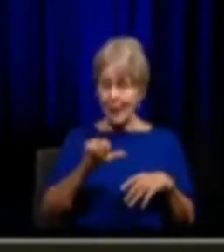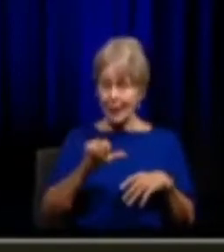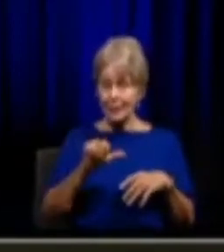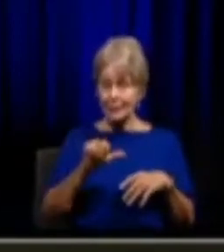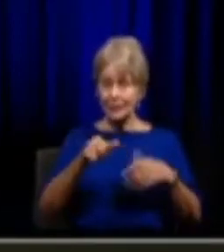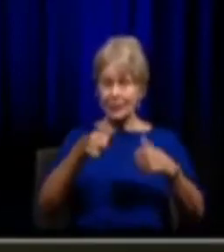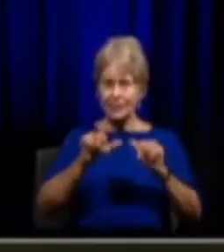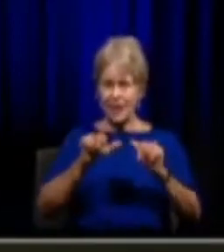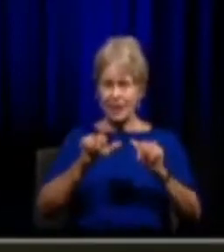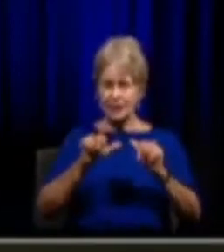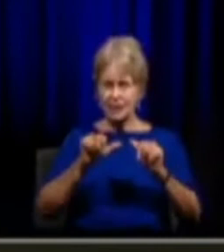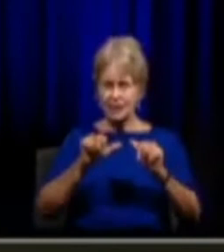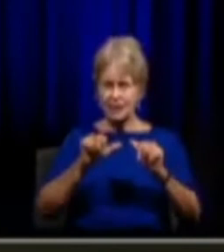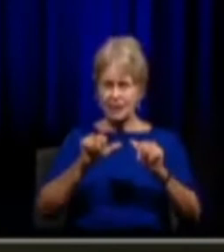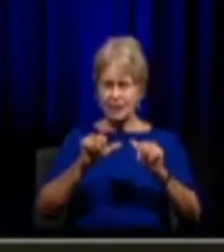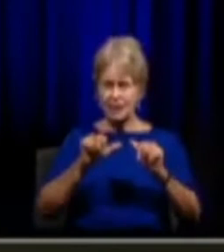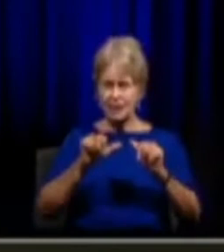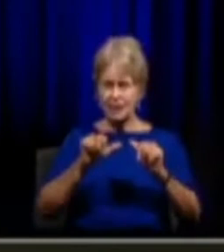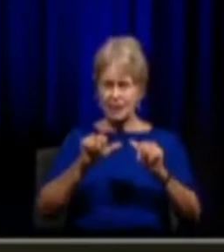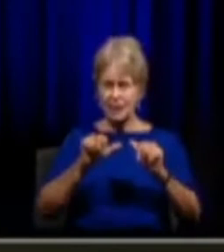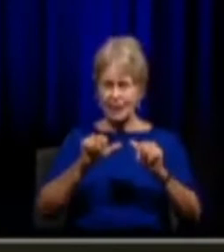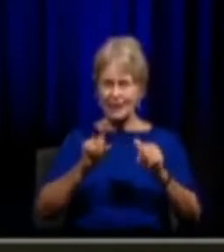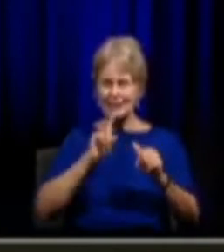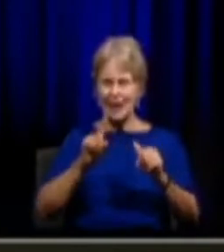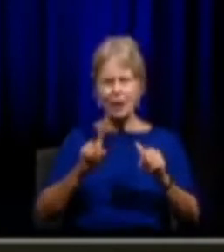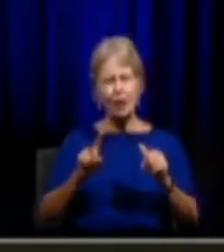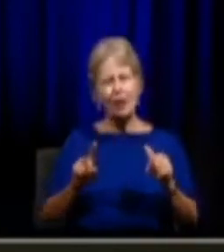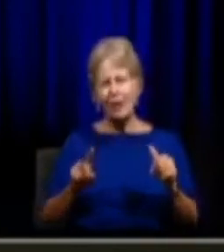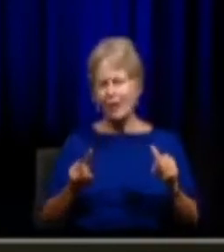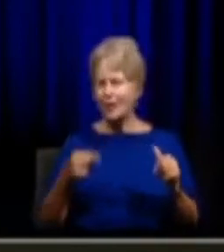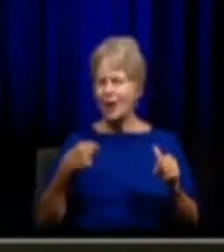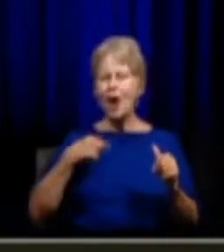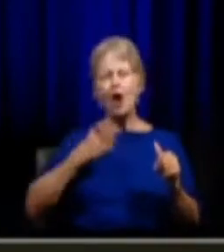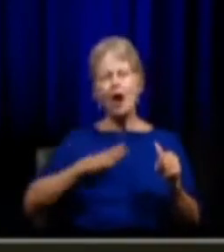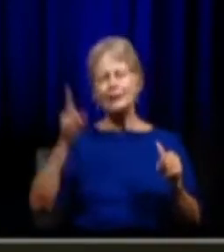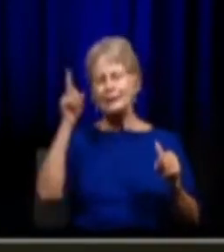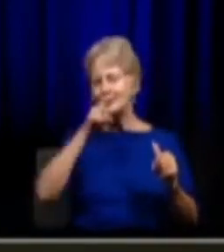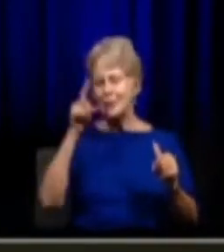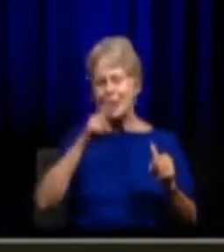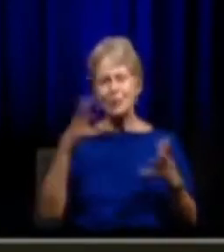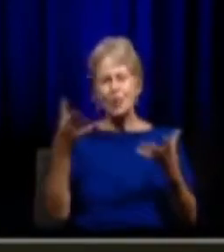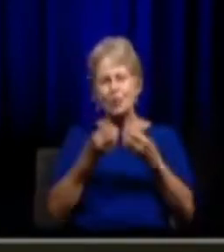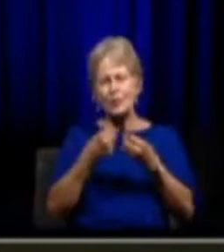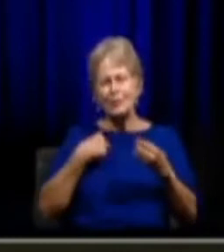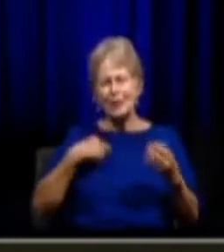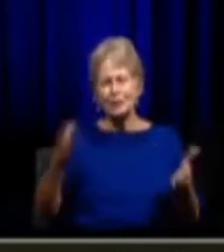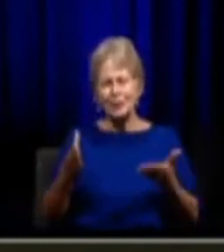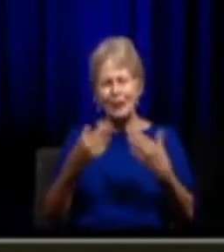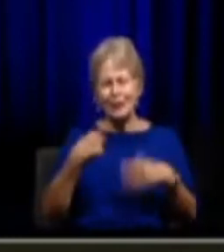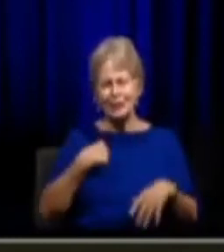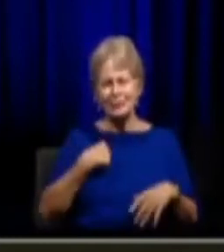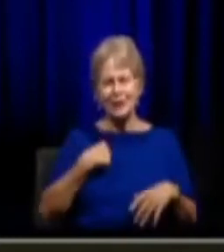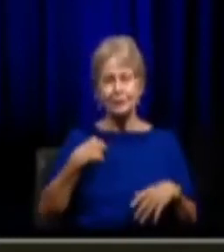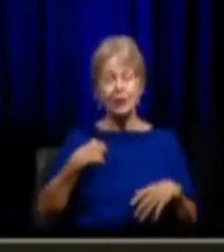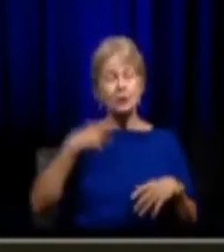end gone, oh, I didn't realise how much I needed that. I needed people around me just to spur me on. I was even thinking worship